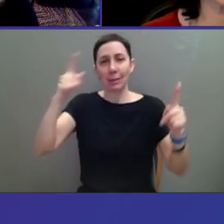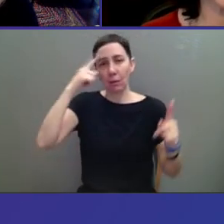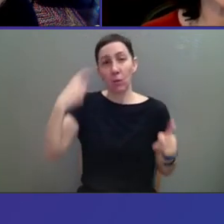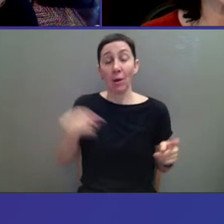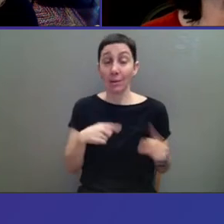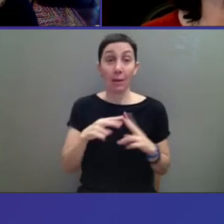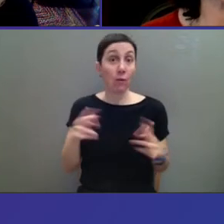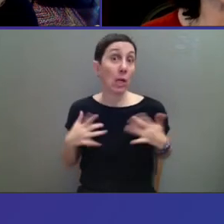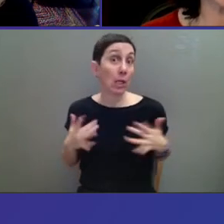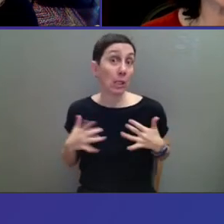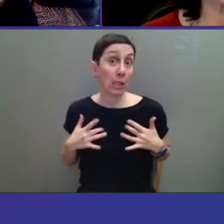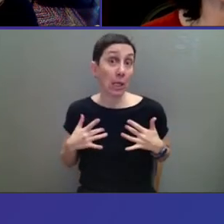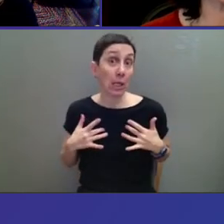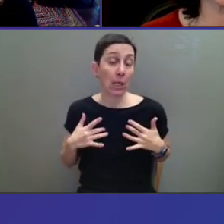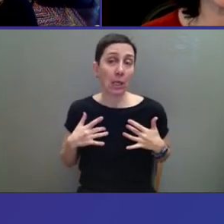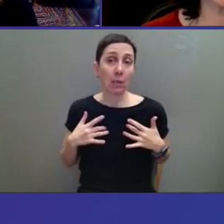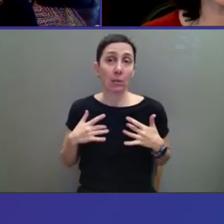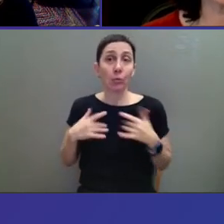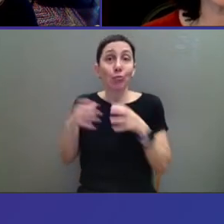exciting.